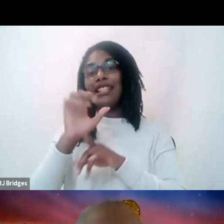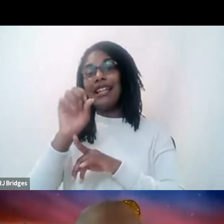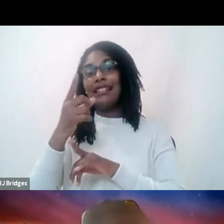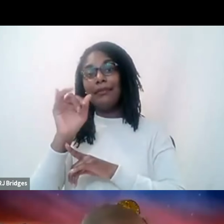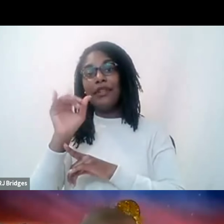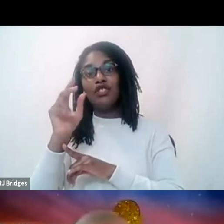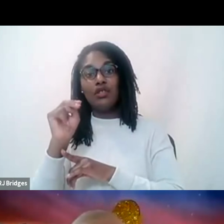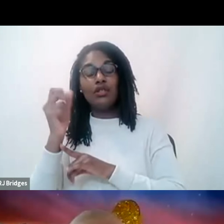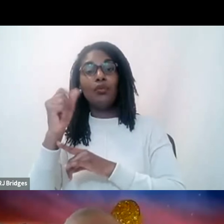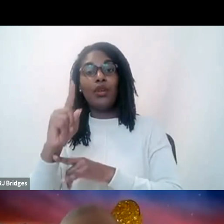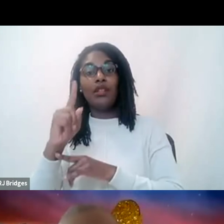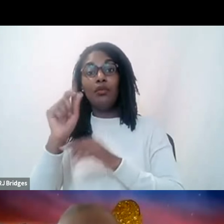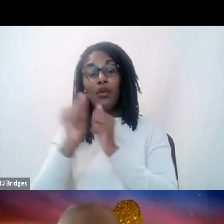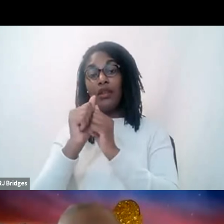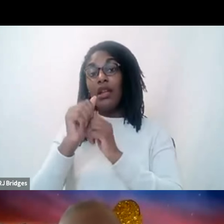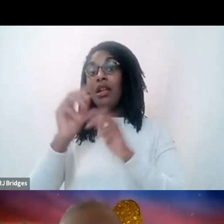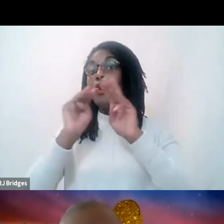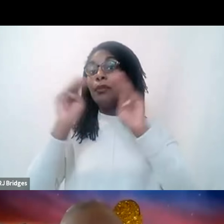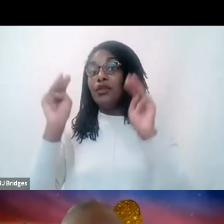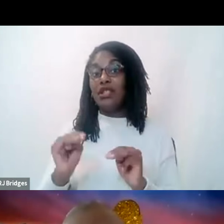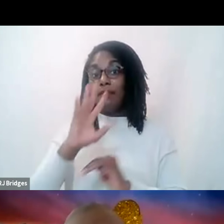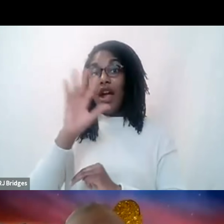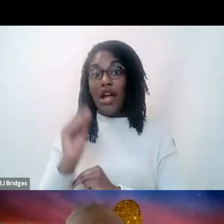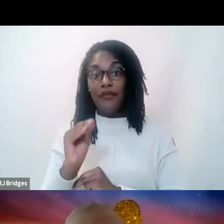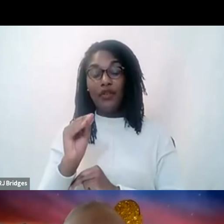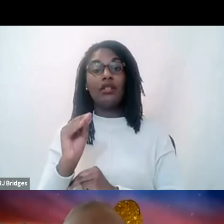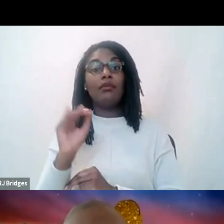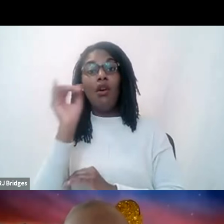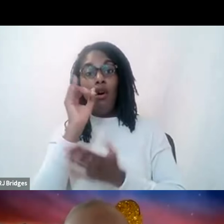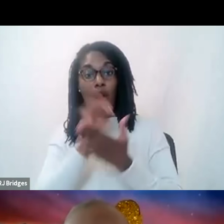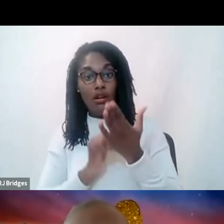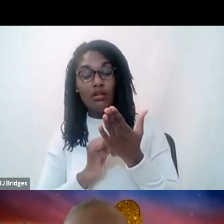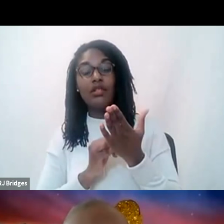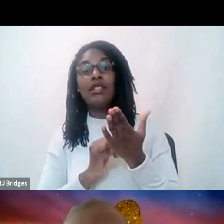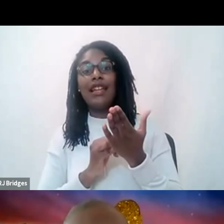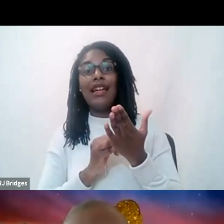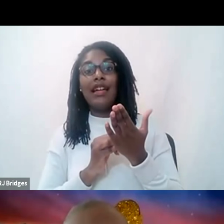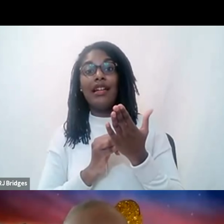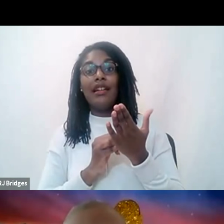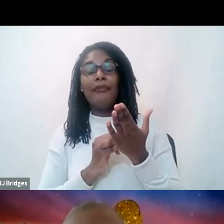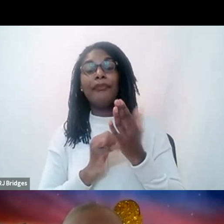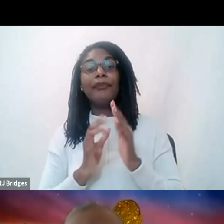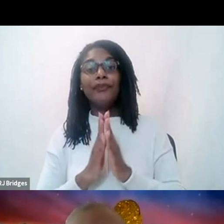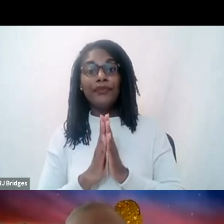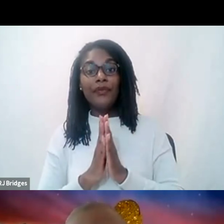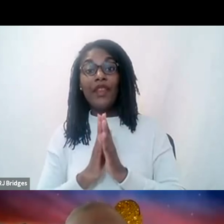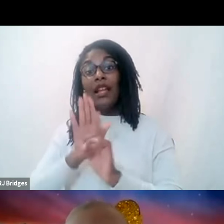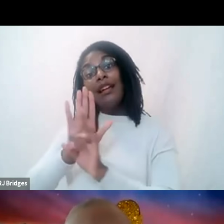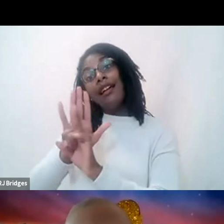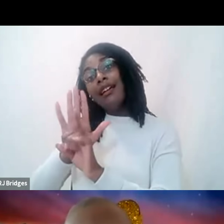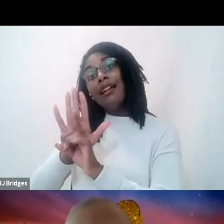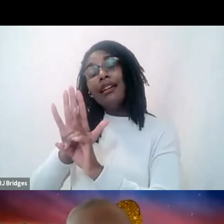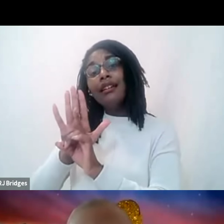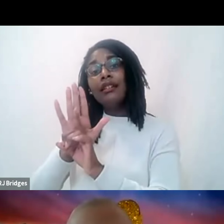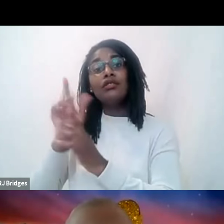of Contemporary African Diasporan Arts and No Longer Empty. His curatorial